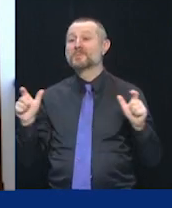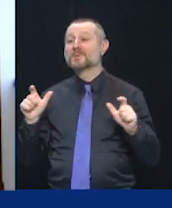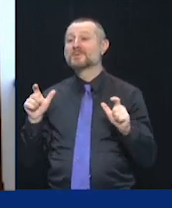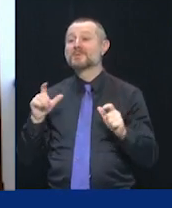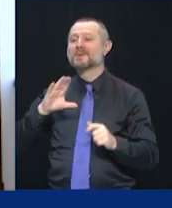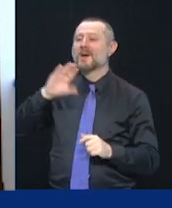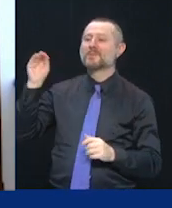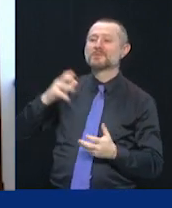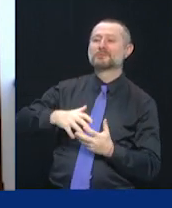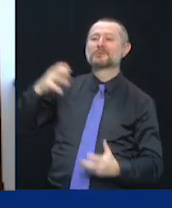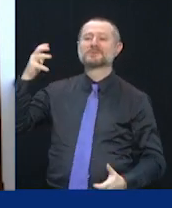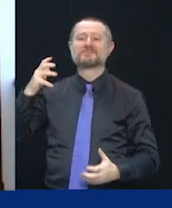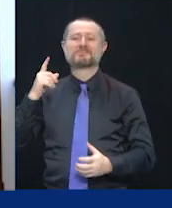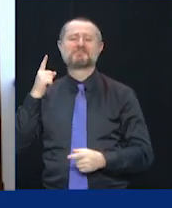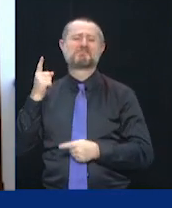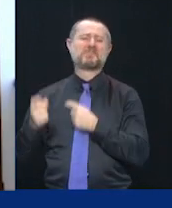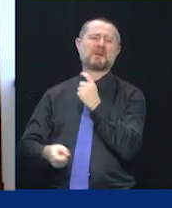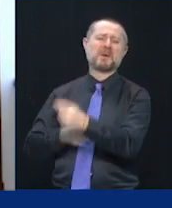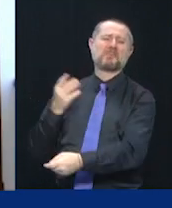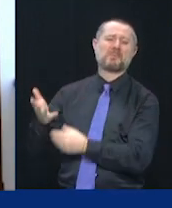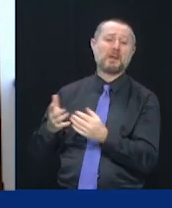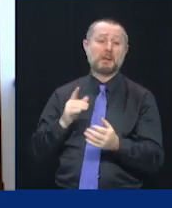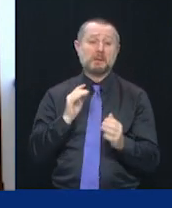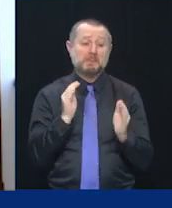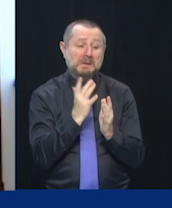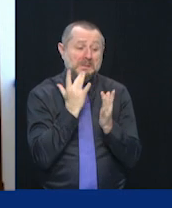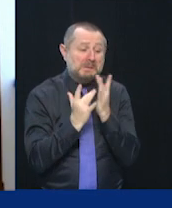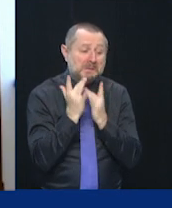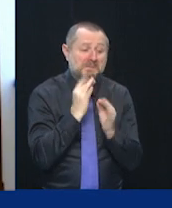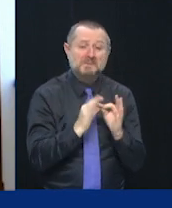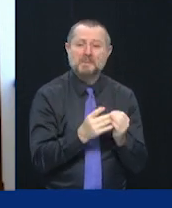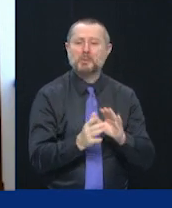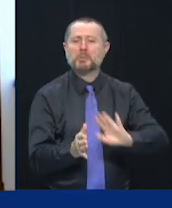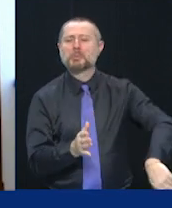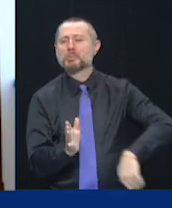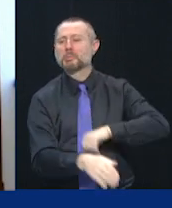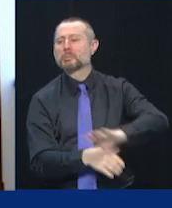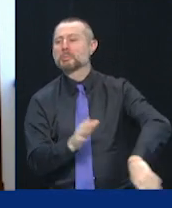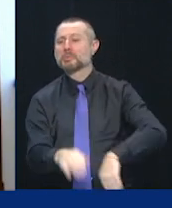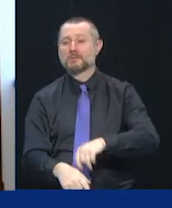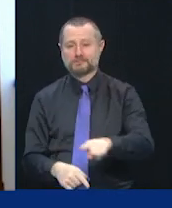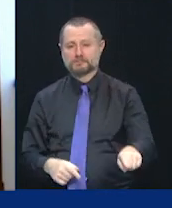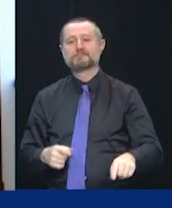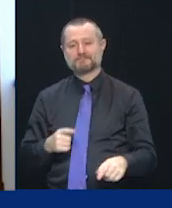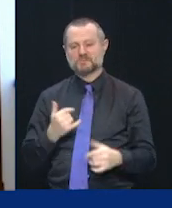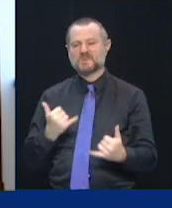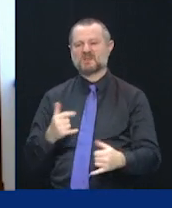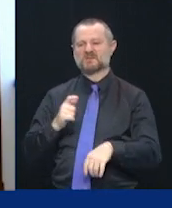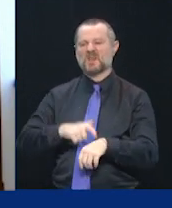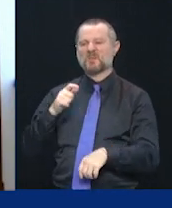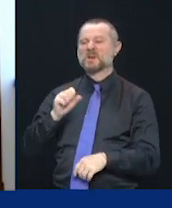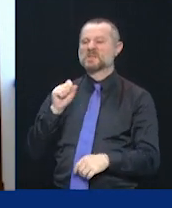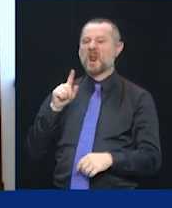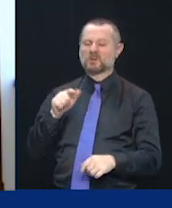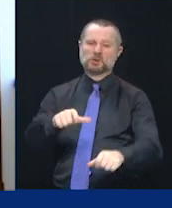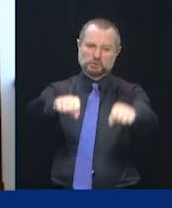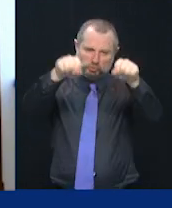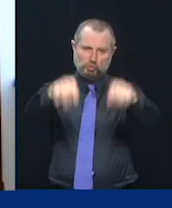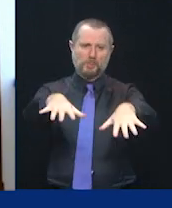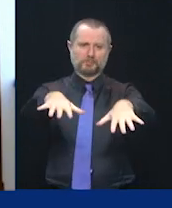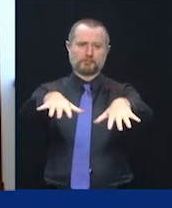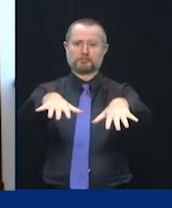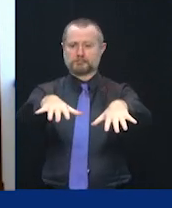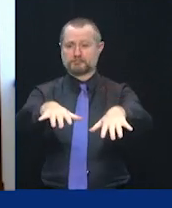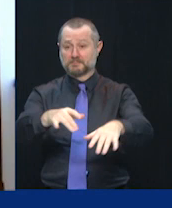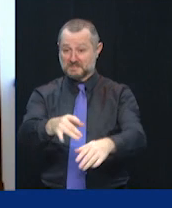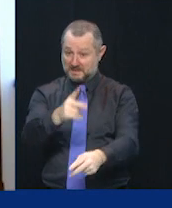family. So it is high time that this thing gets taken off the books. The longer it stays on, the more people are going to